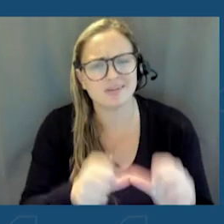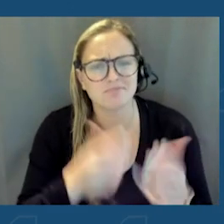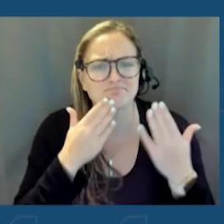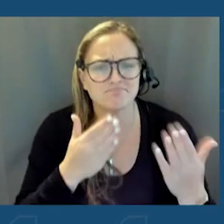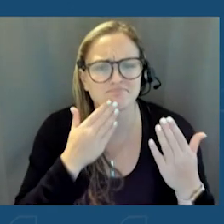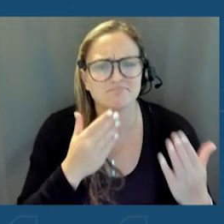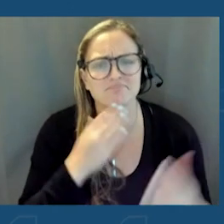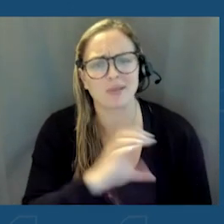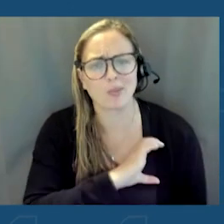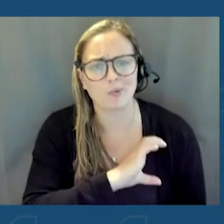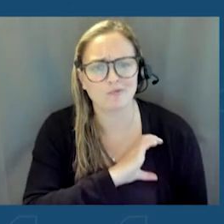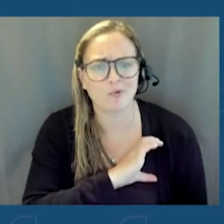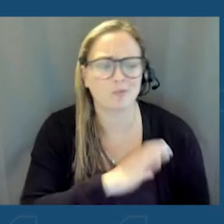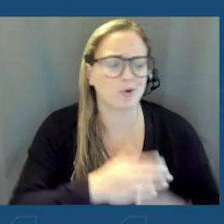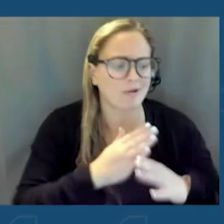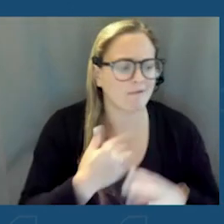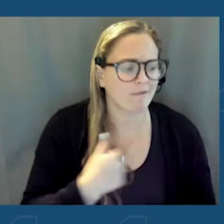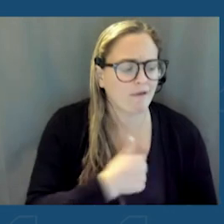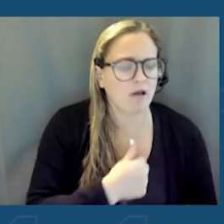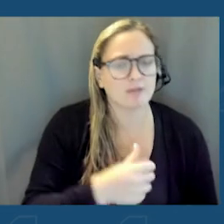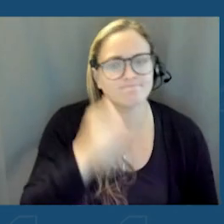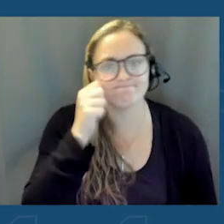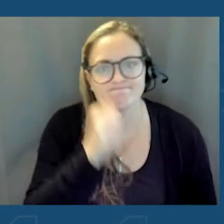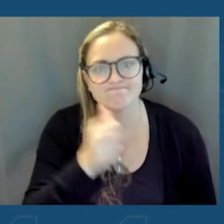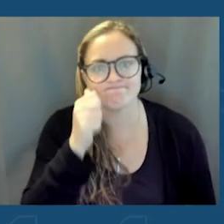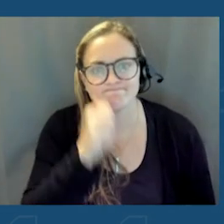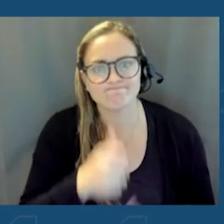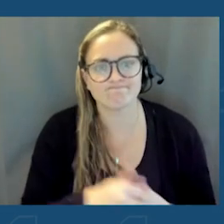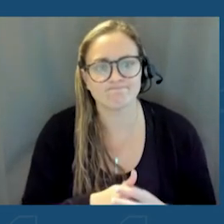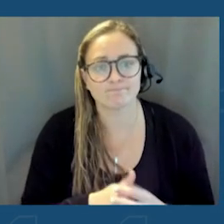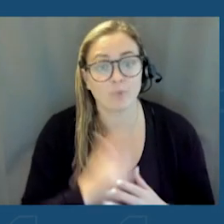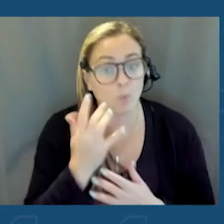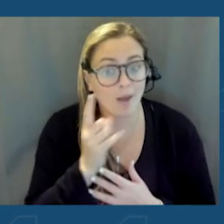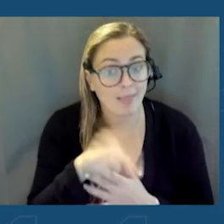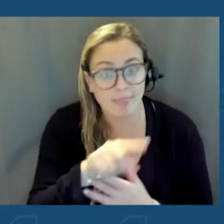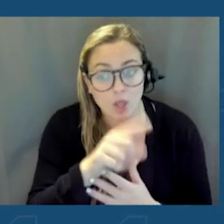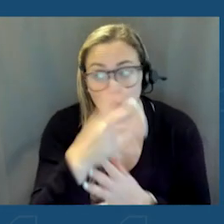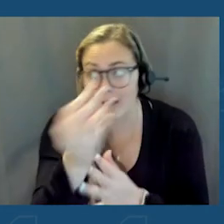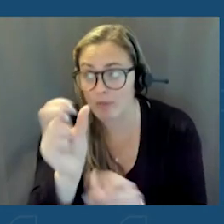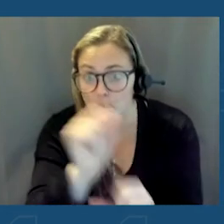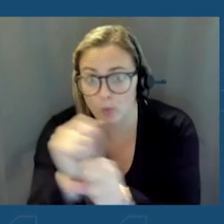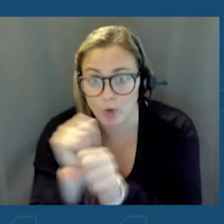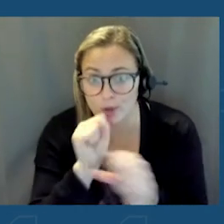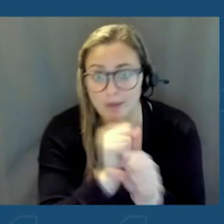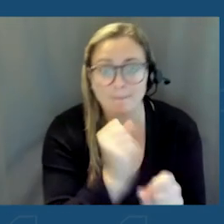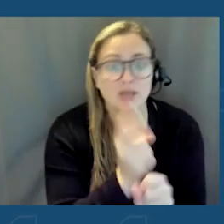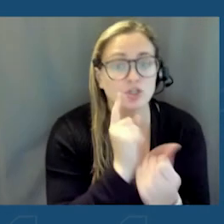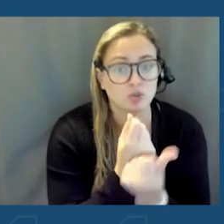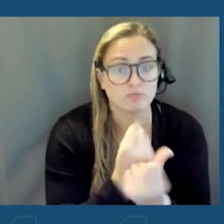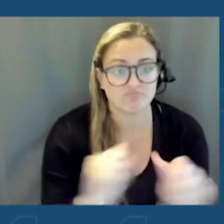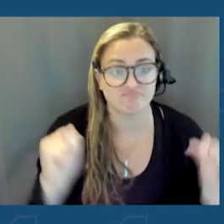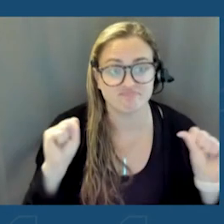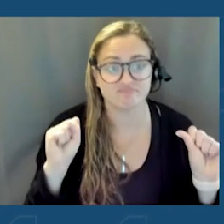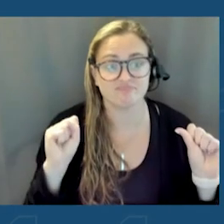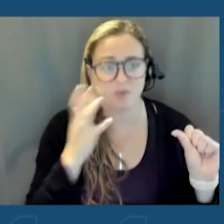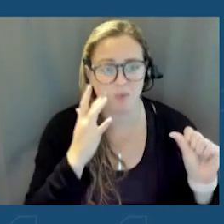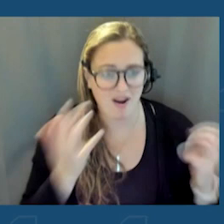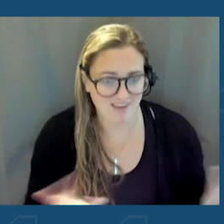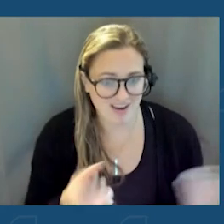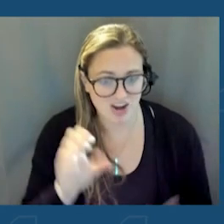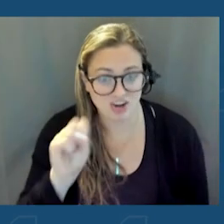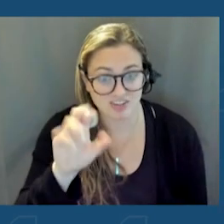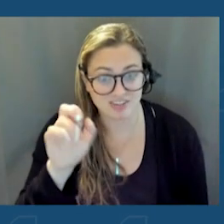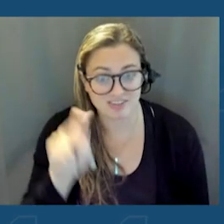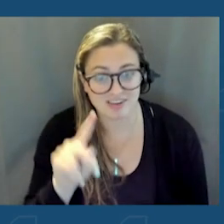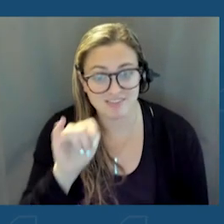enforcement for protecting us every single day because they're out there making this happen. And why are we here in Suffolk County? Because